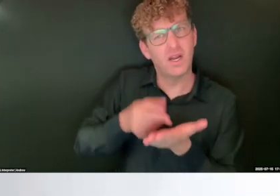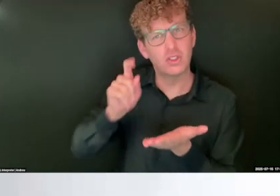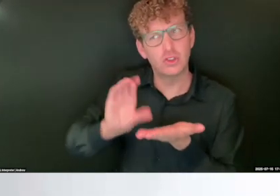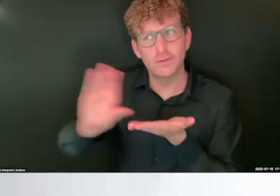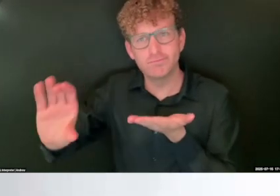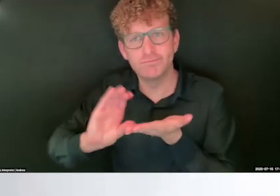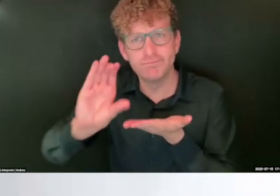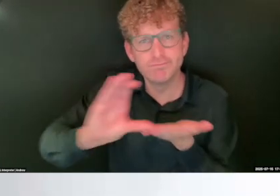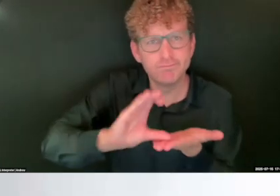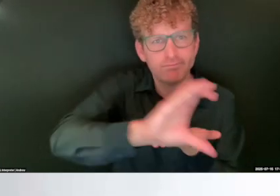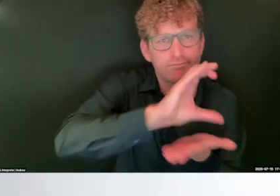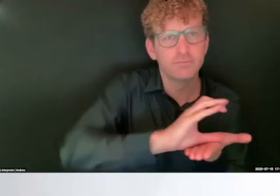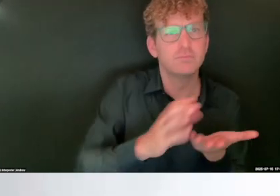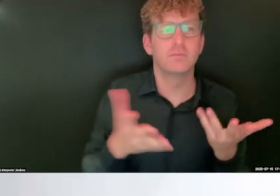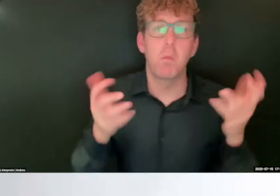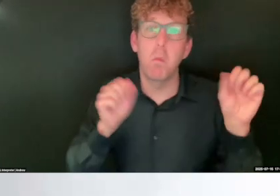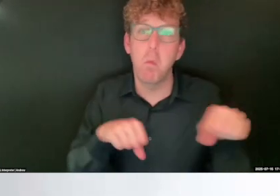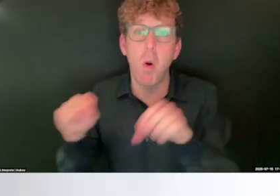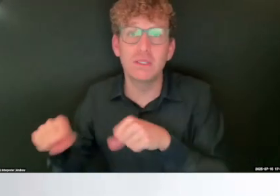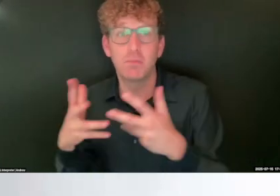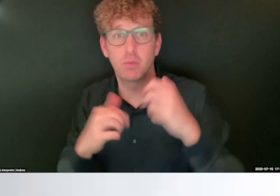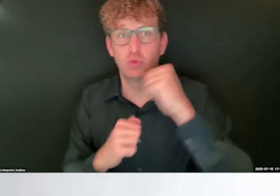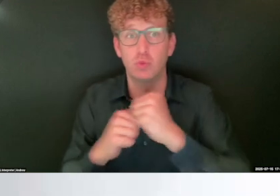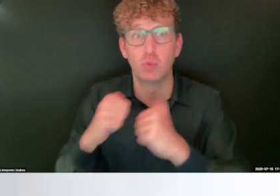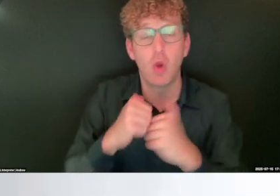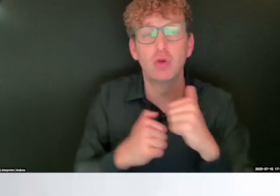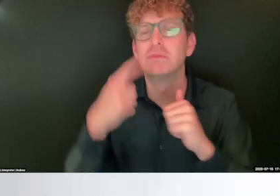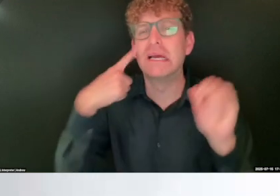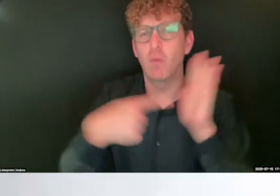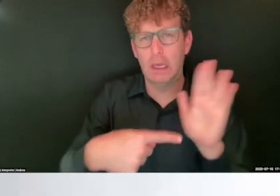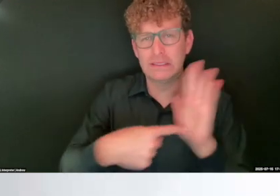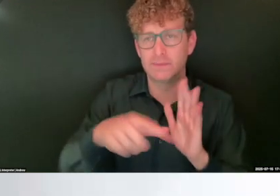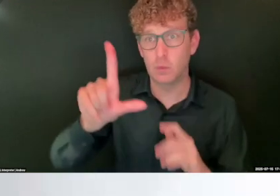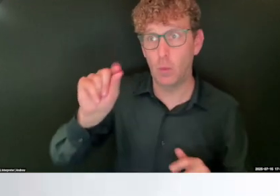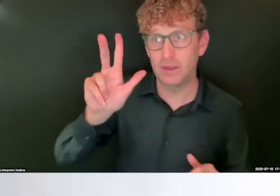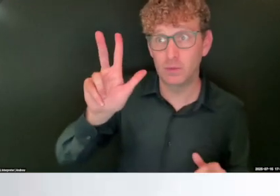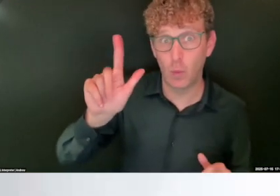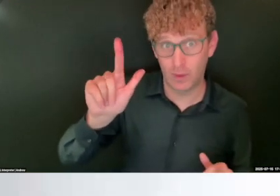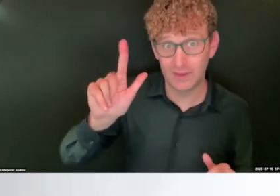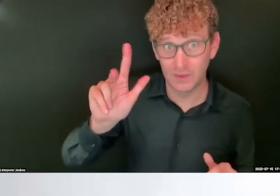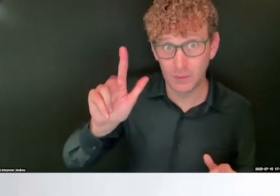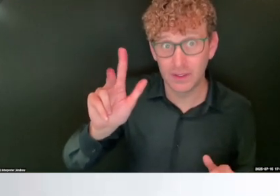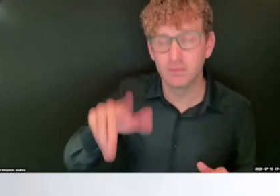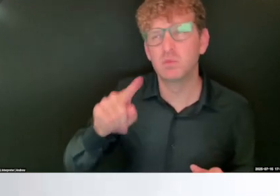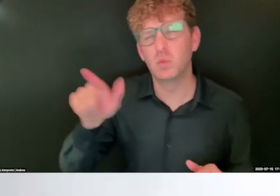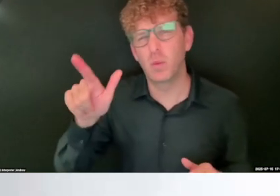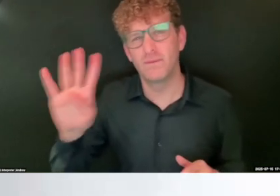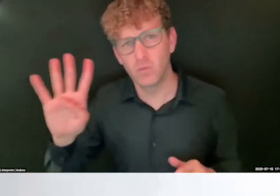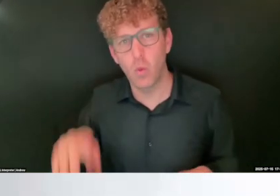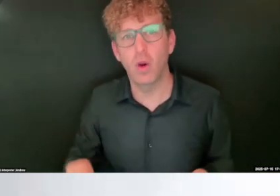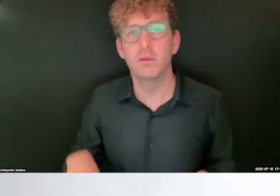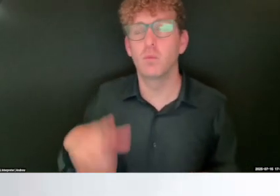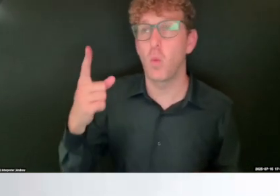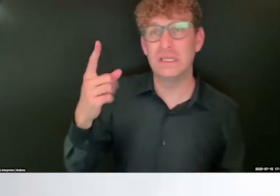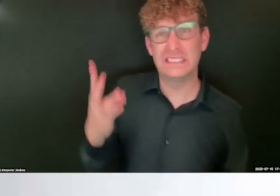this. For example, in 2023 to 24, 1/6 of total funding went to planning, and